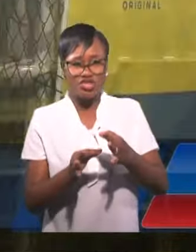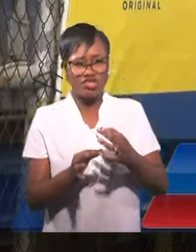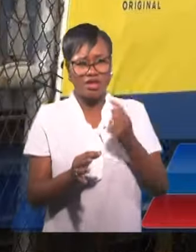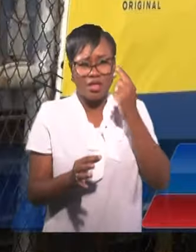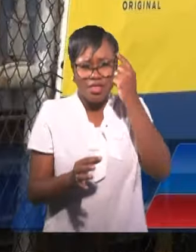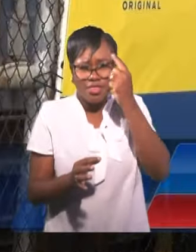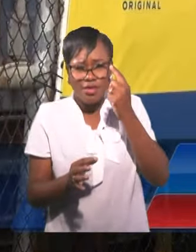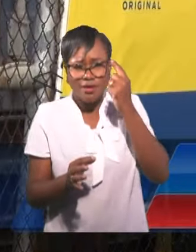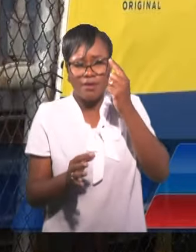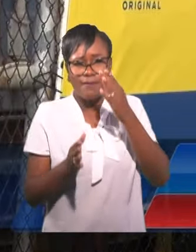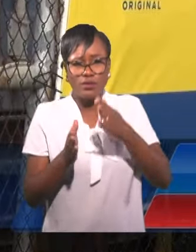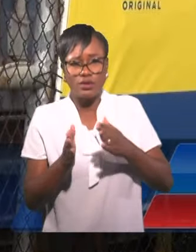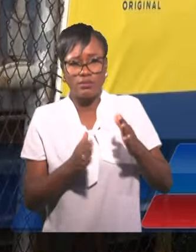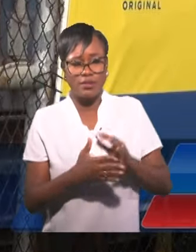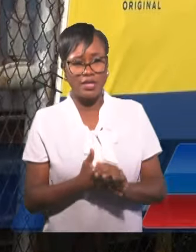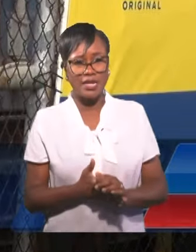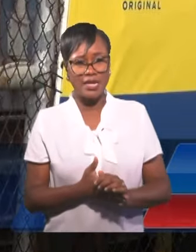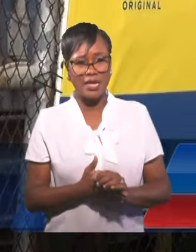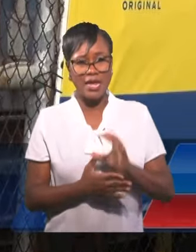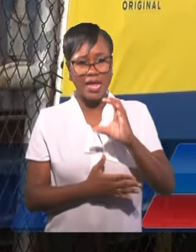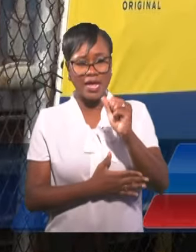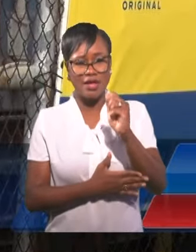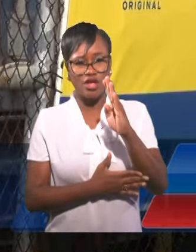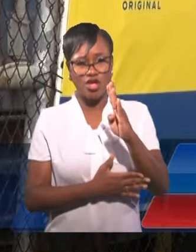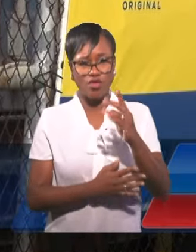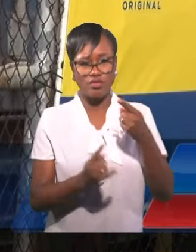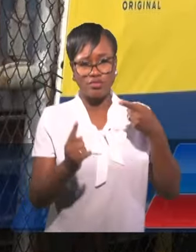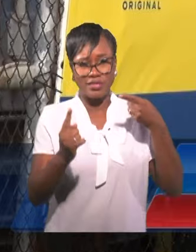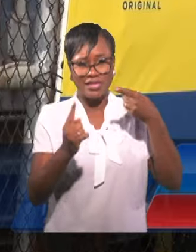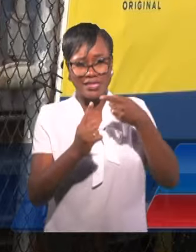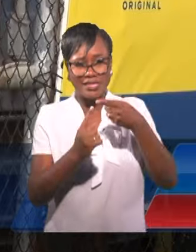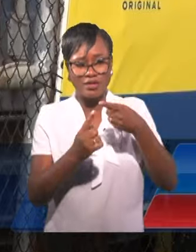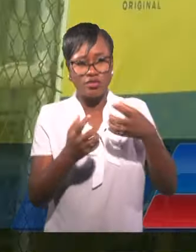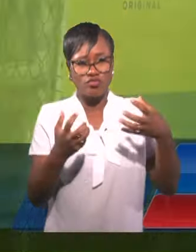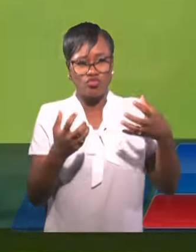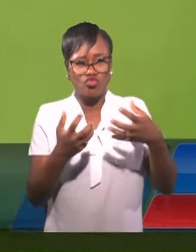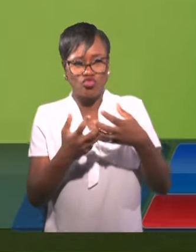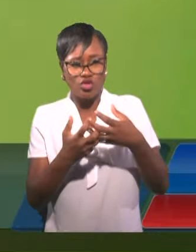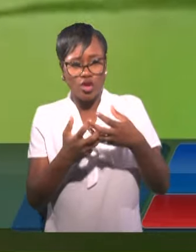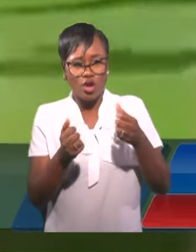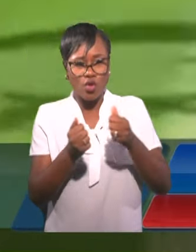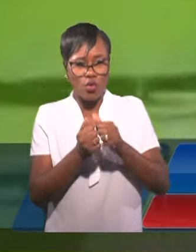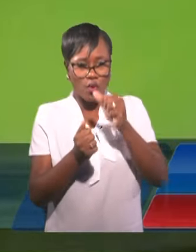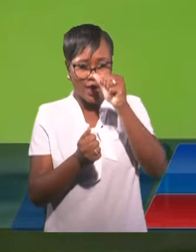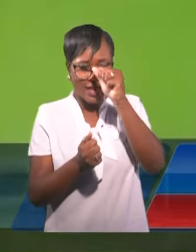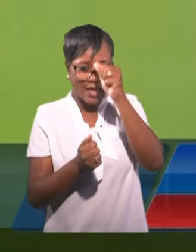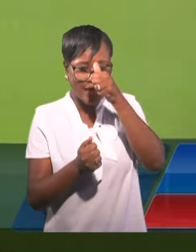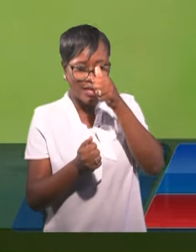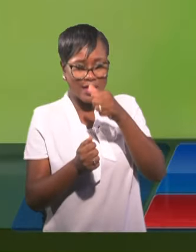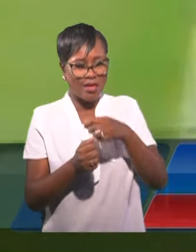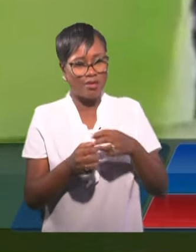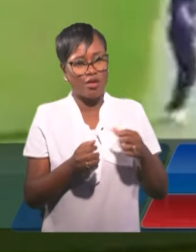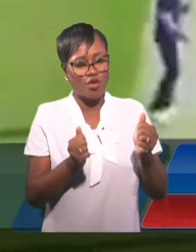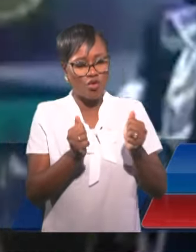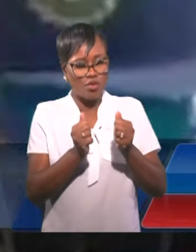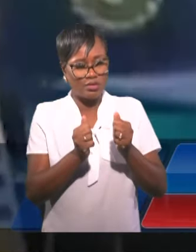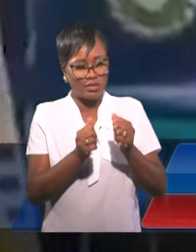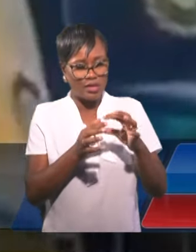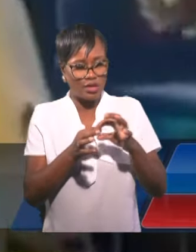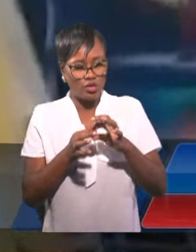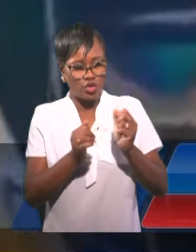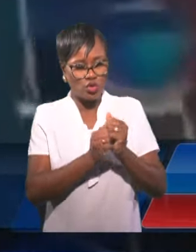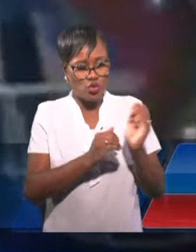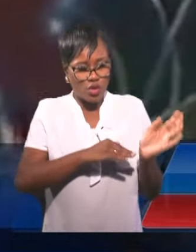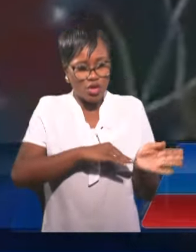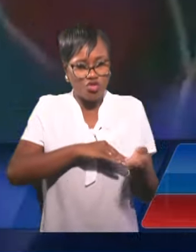lightly. Carib's mission, he said, would be to connect the emerging beer markets in India through its association with cricket. He said the Indian